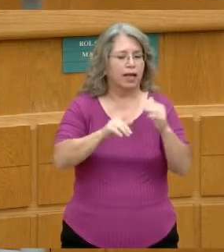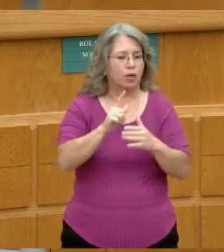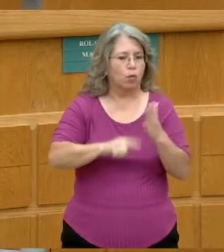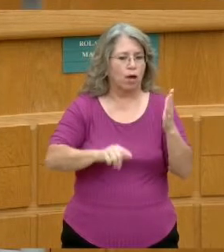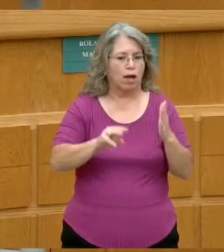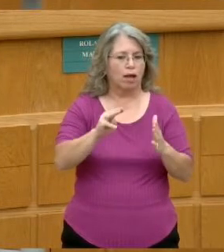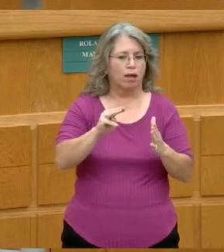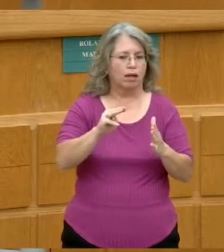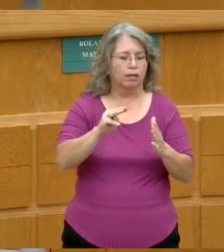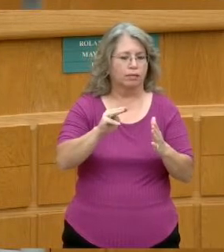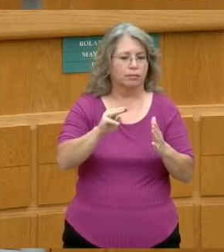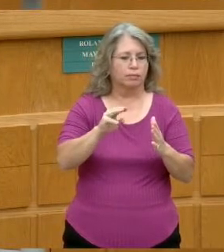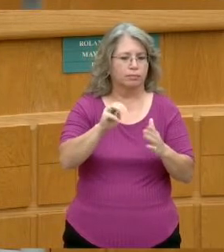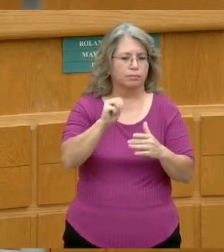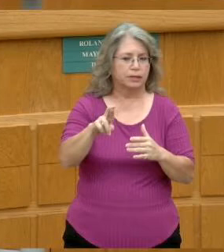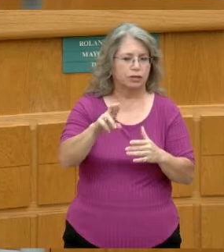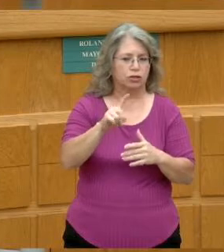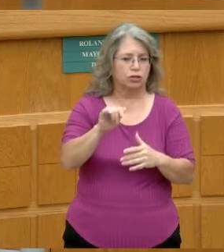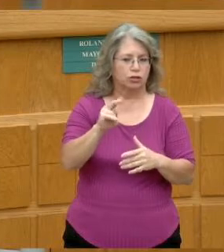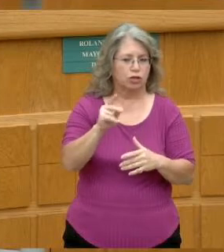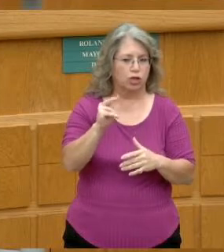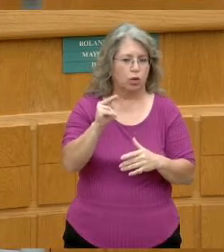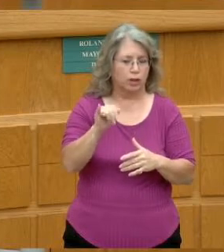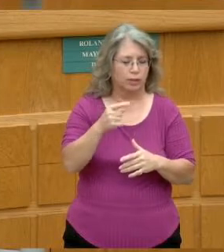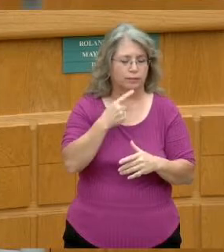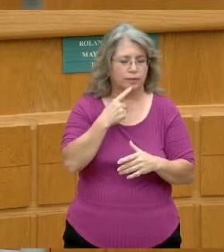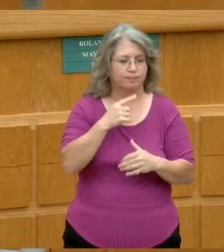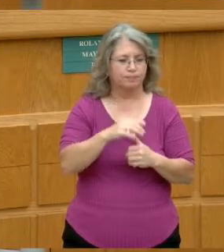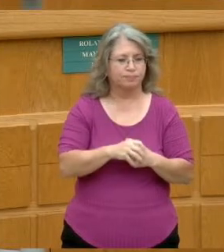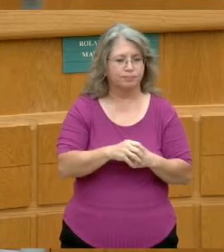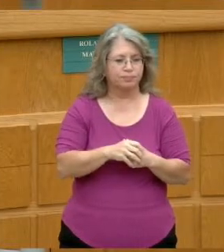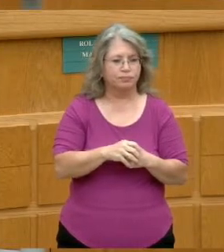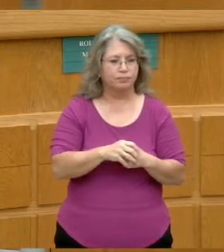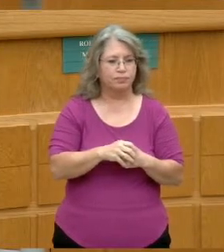generally from yesterday, and we haven't updated anything for today yet.